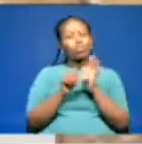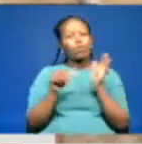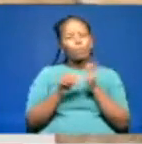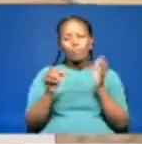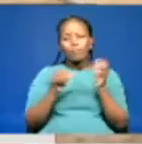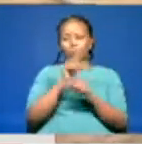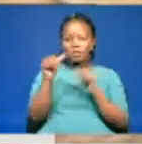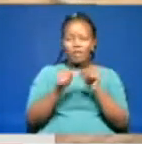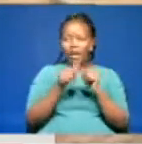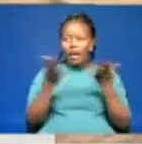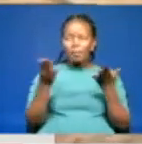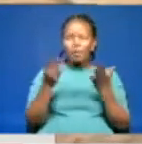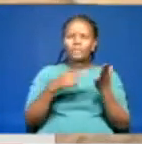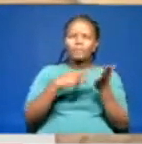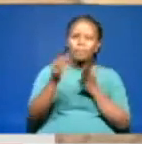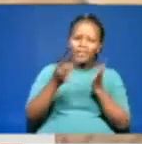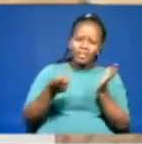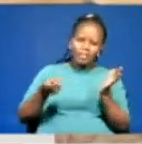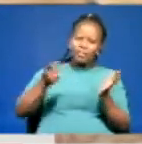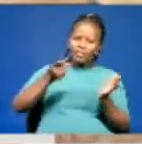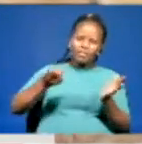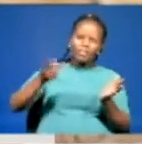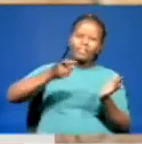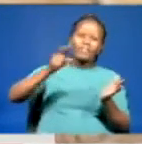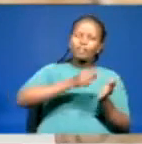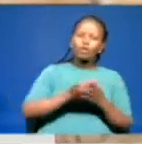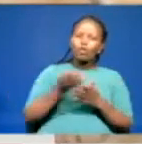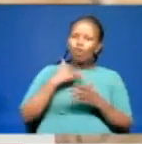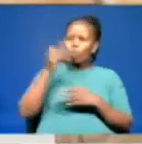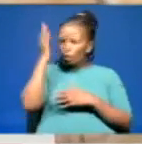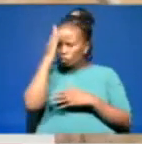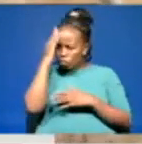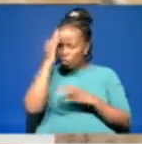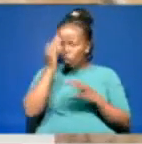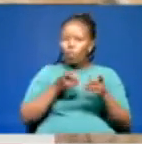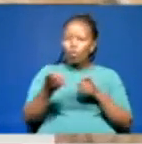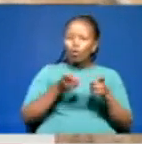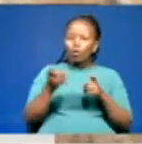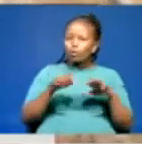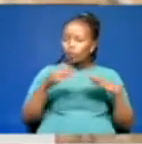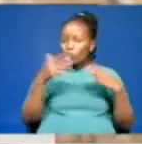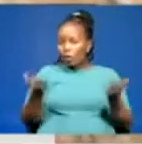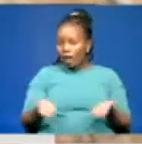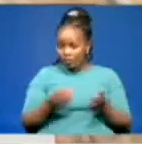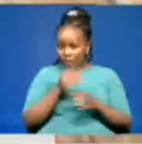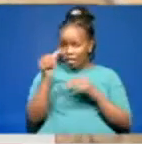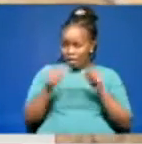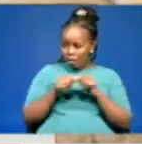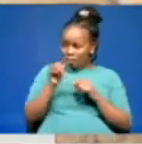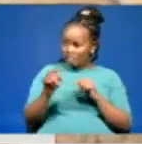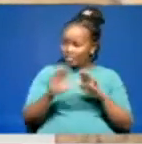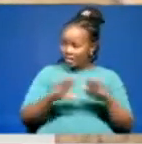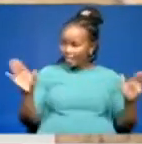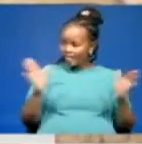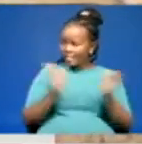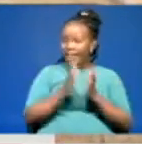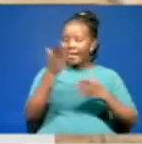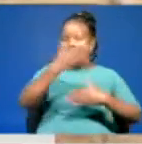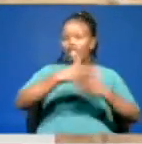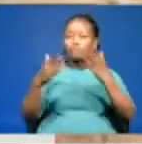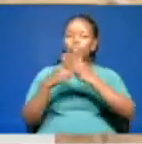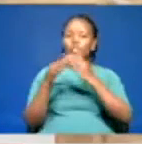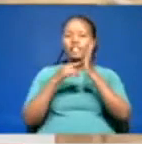of pricing? Let us have to see how can we control this real estate sector, especially on the build on the affordable